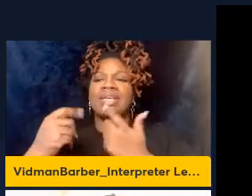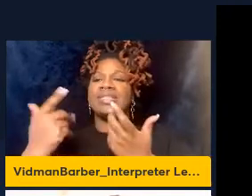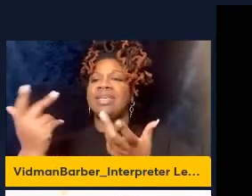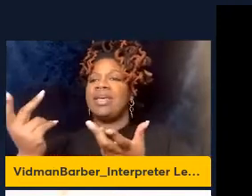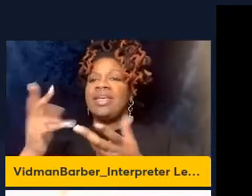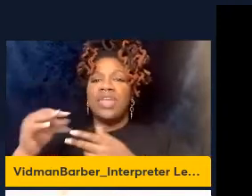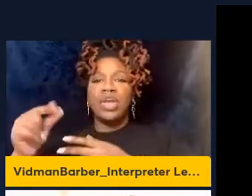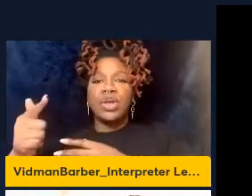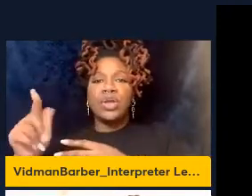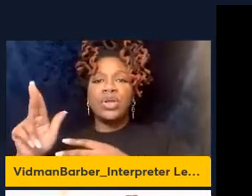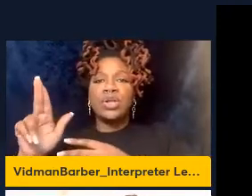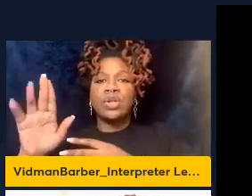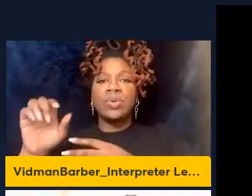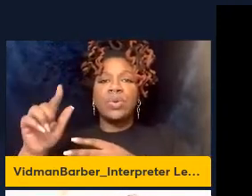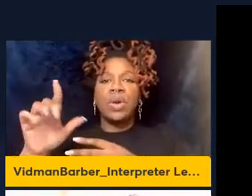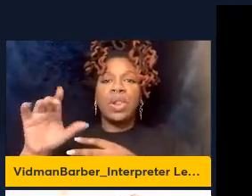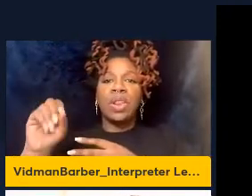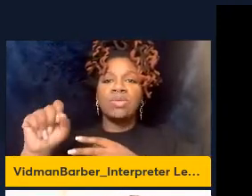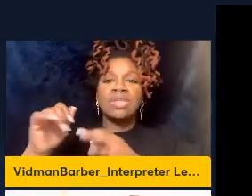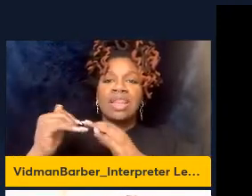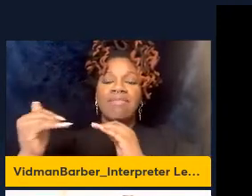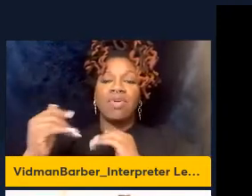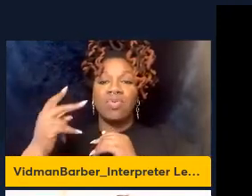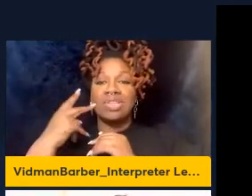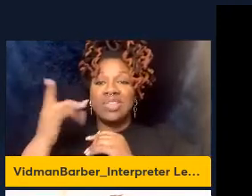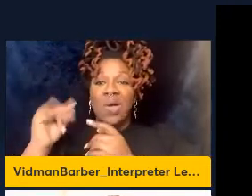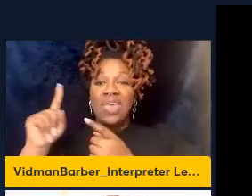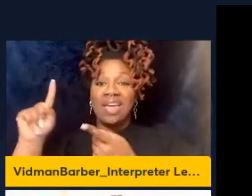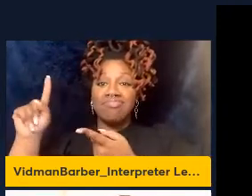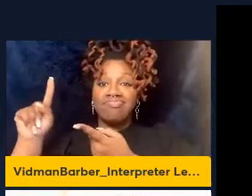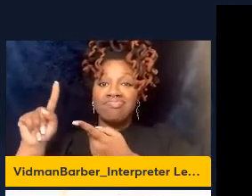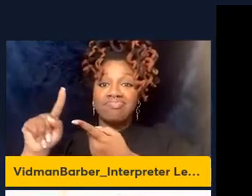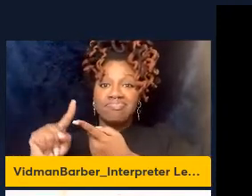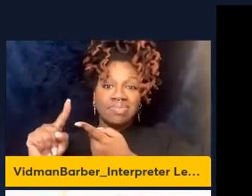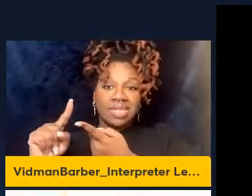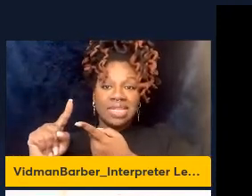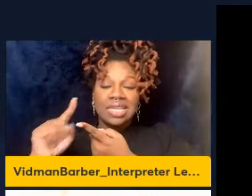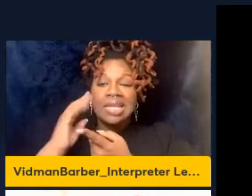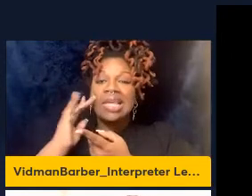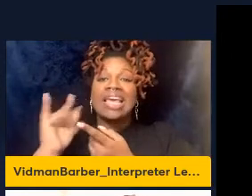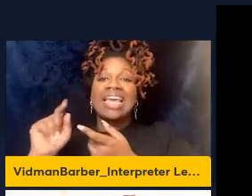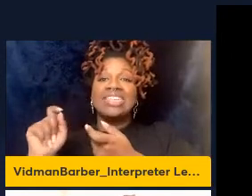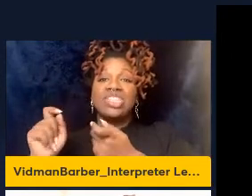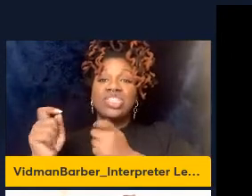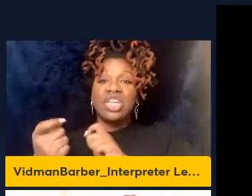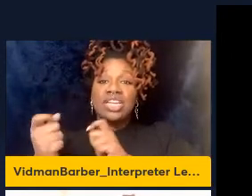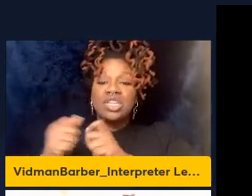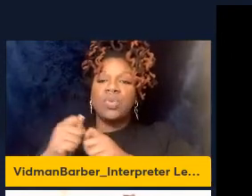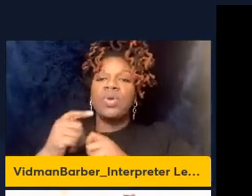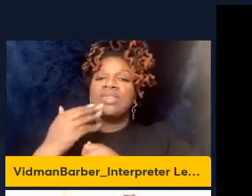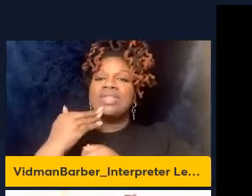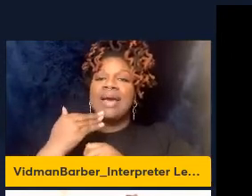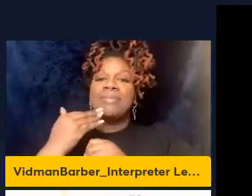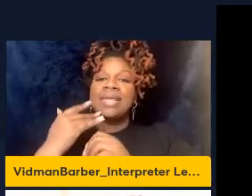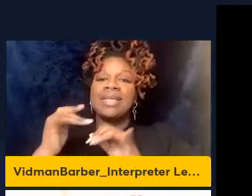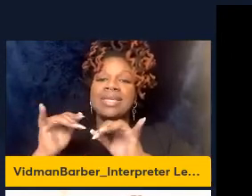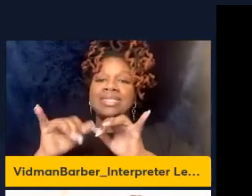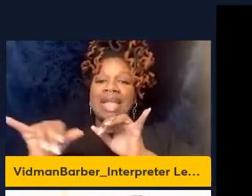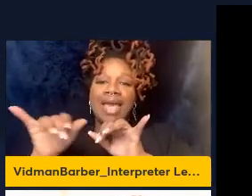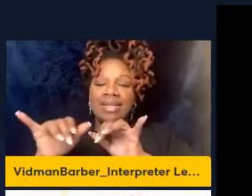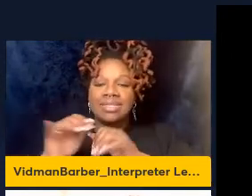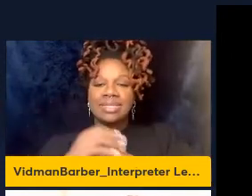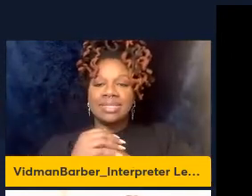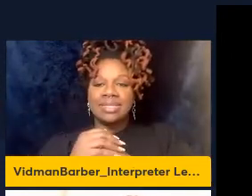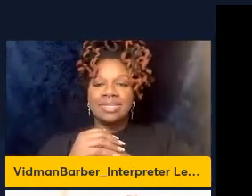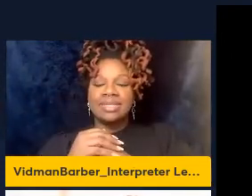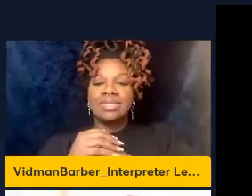intervention, we were able to show that the levels of these antibodies came down, meaning that it's changing with diabetes status, so it must play a